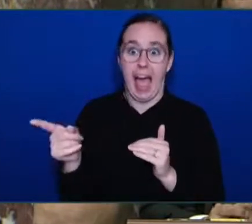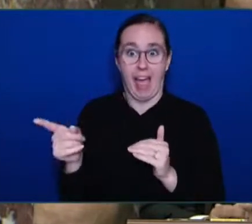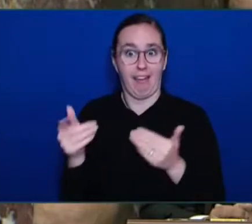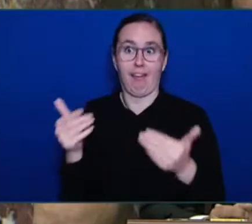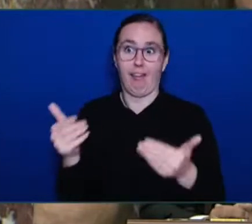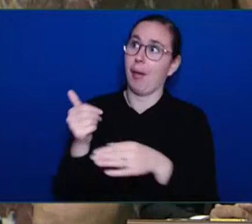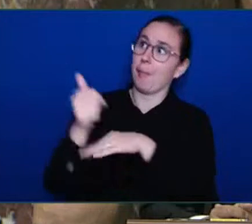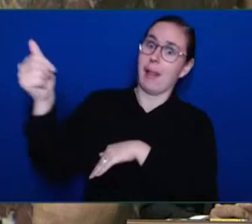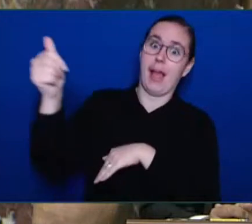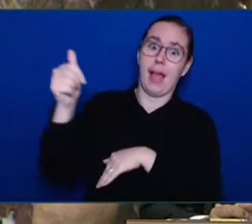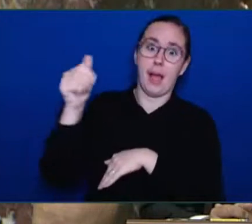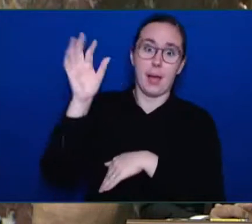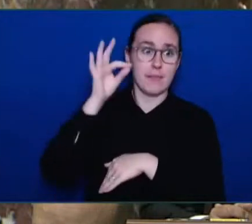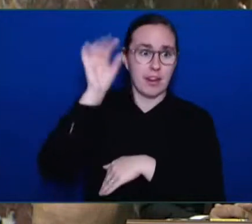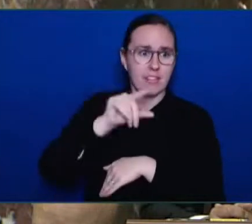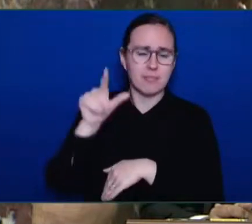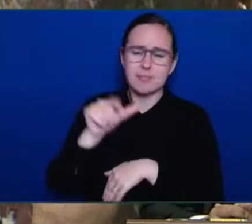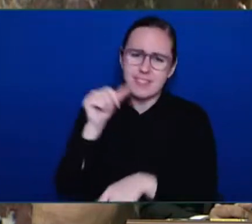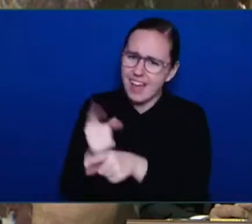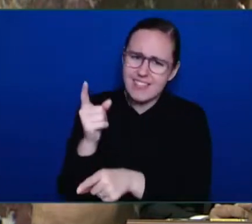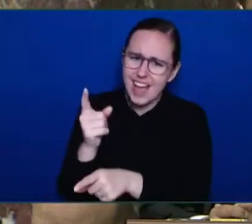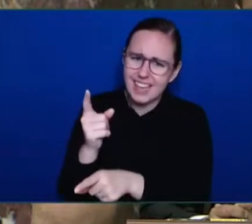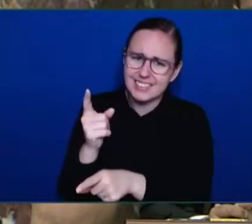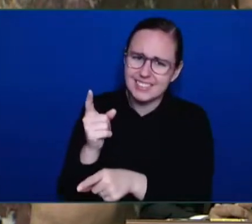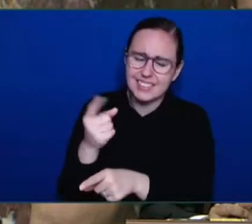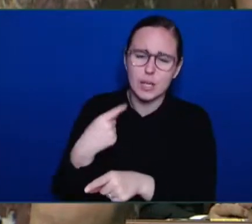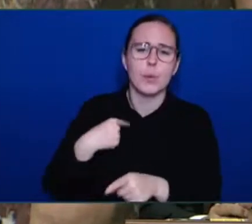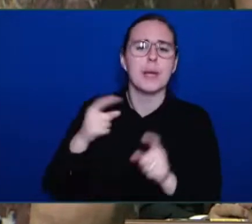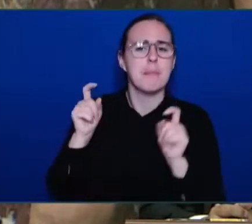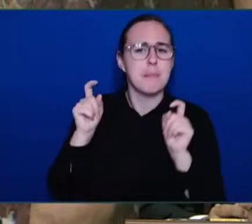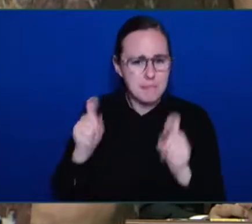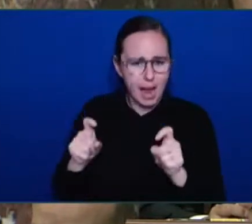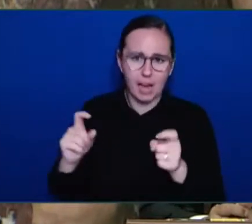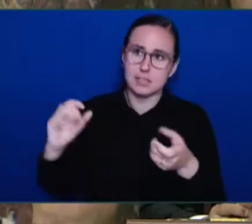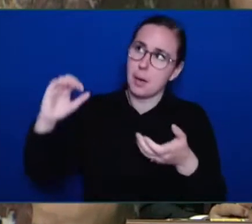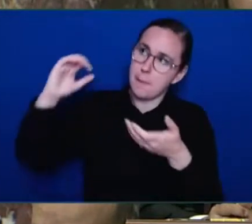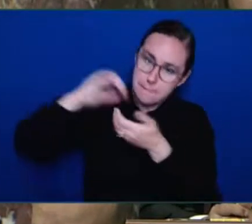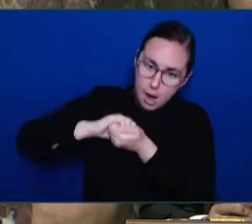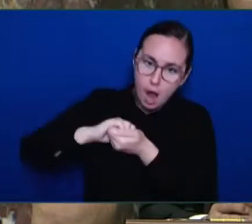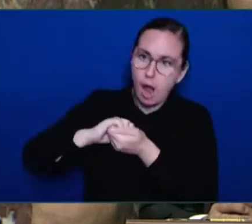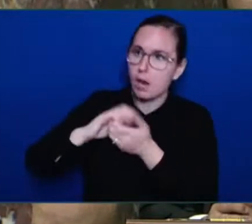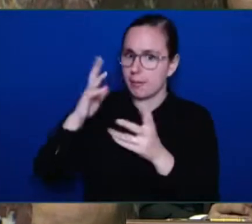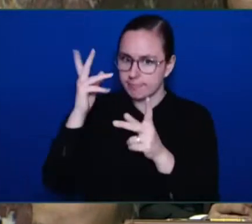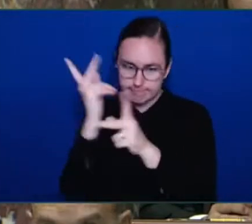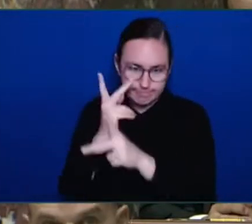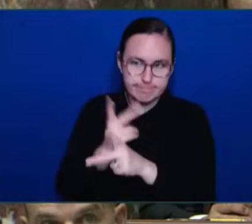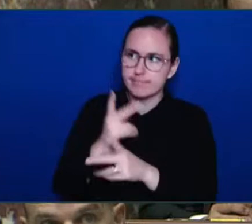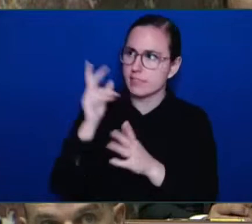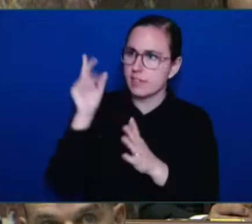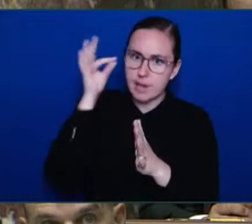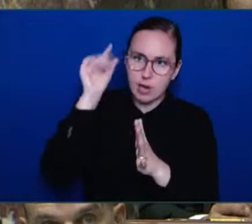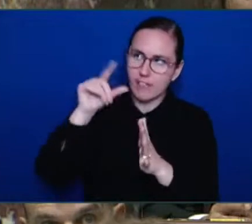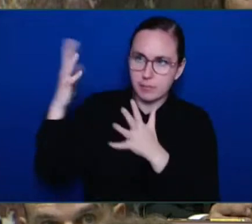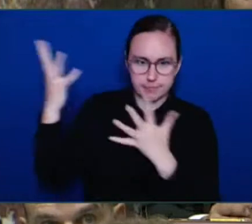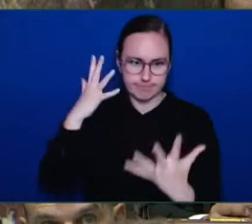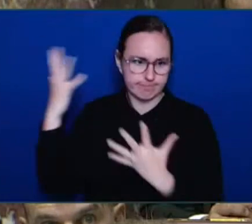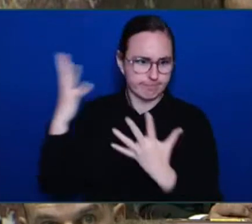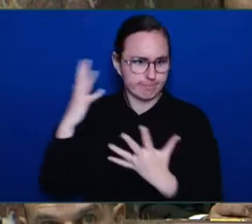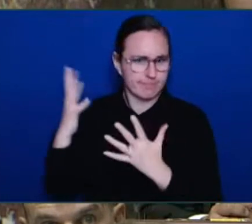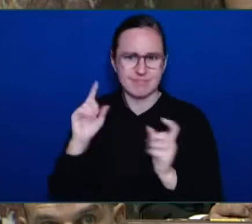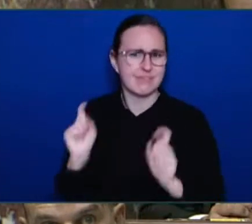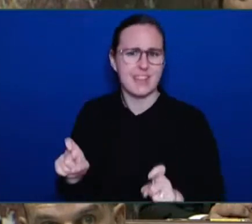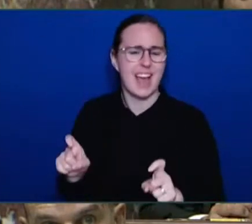Honourable Leader of the Opposition could consult with the member for Abbotsford West. He might be reminded that the Criminal Code, Bill